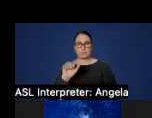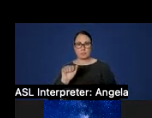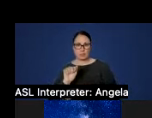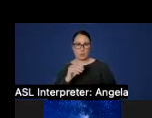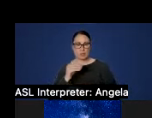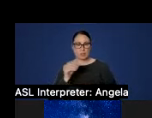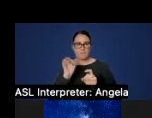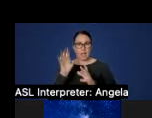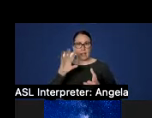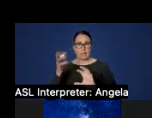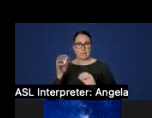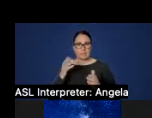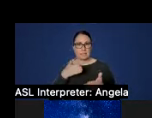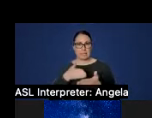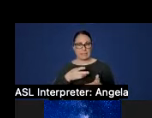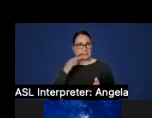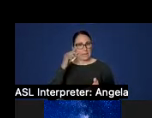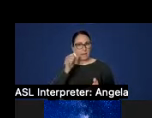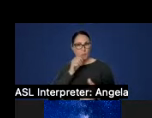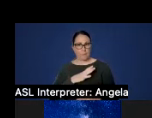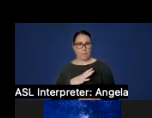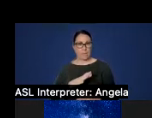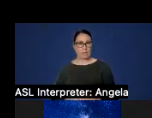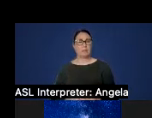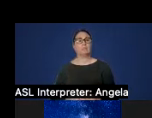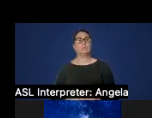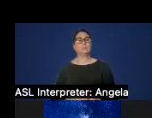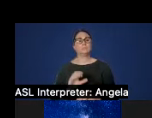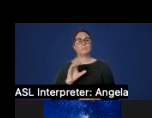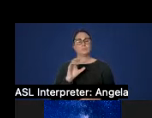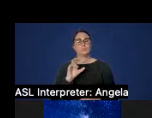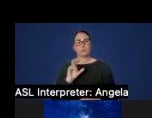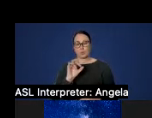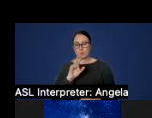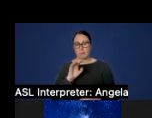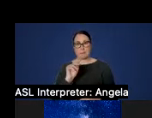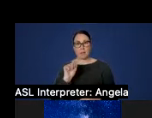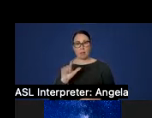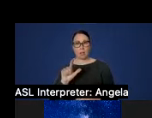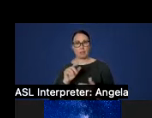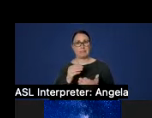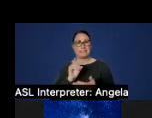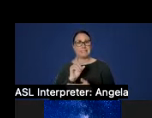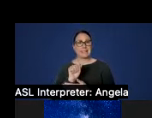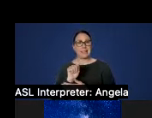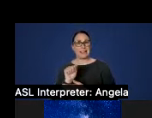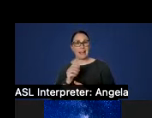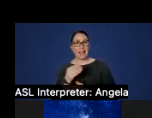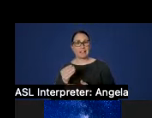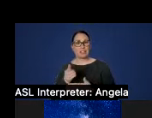and standardize collection, criminal data, and the sharing of that criminal history information,